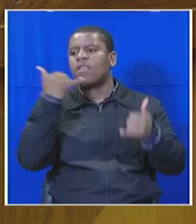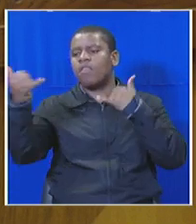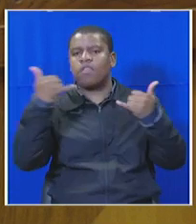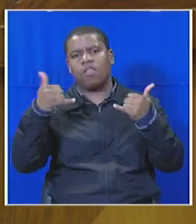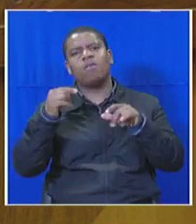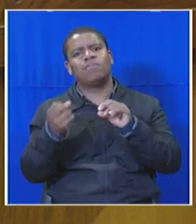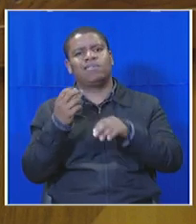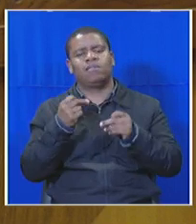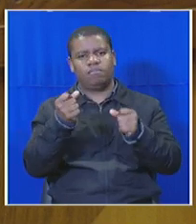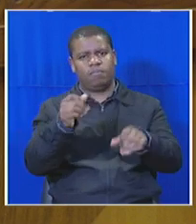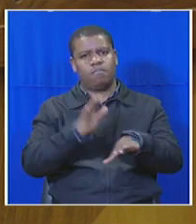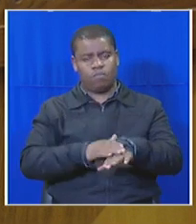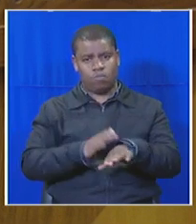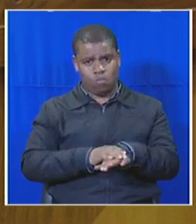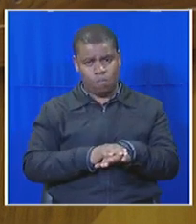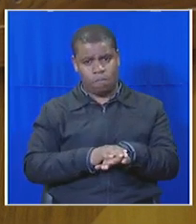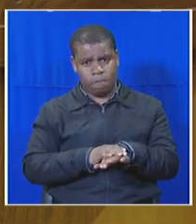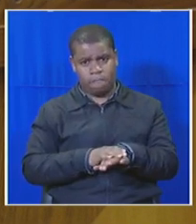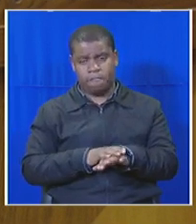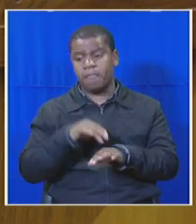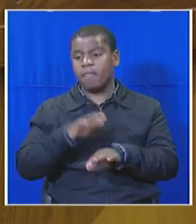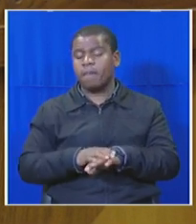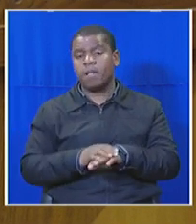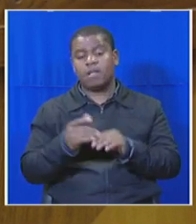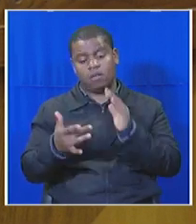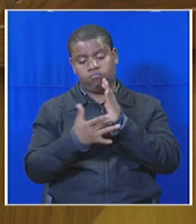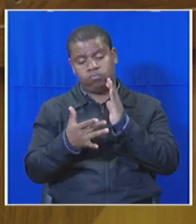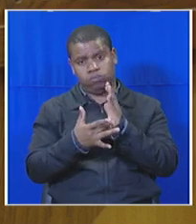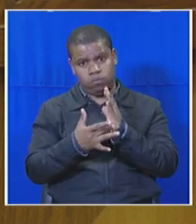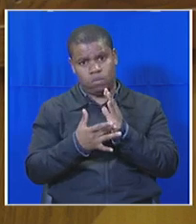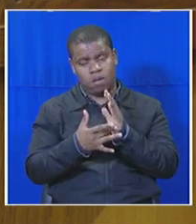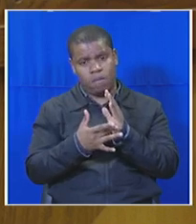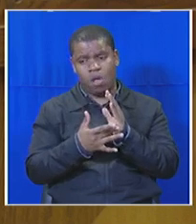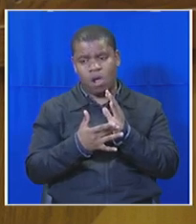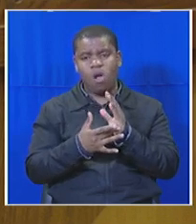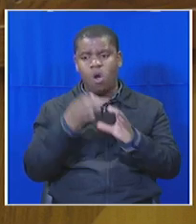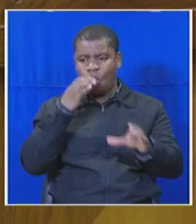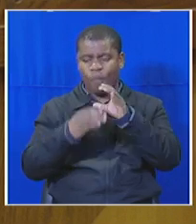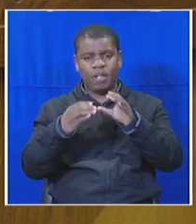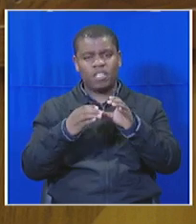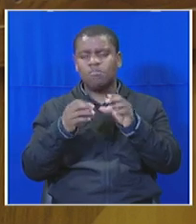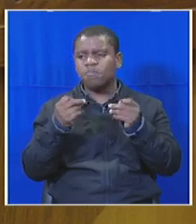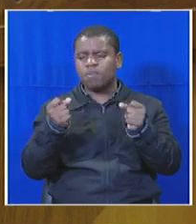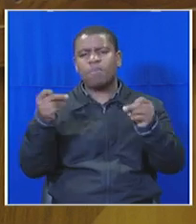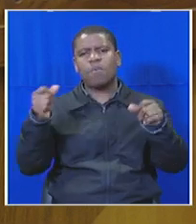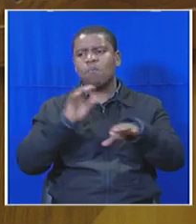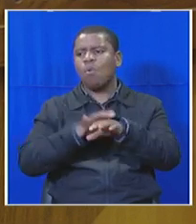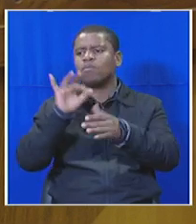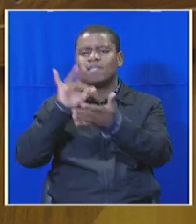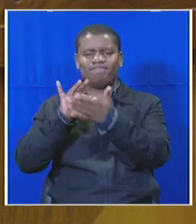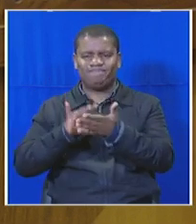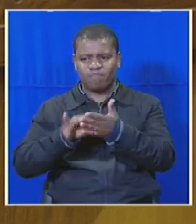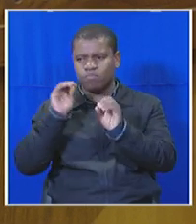SAPS is migrating to modern digital radio communications with advanced police specifications.